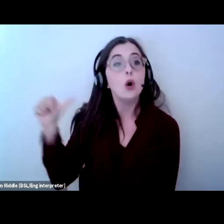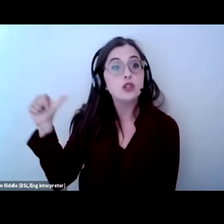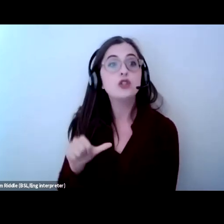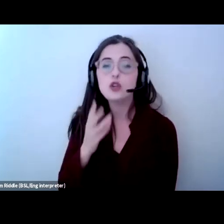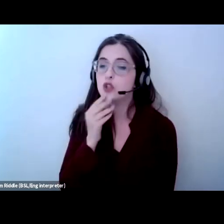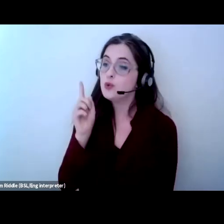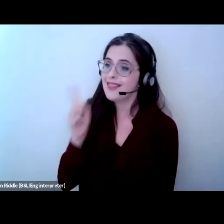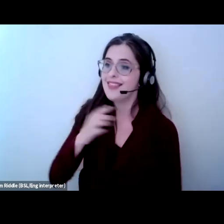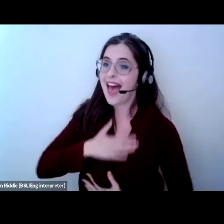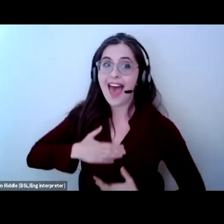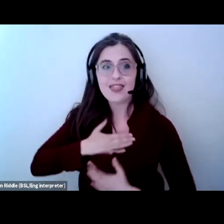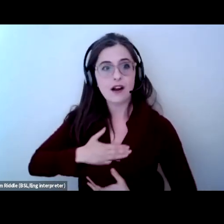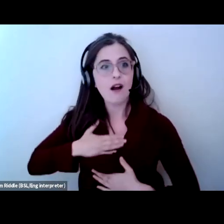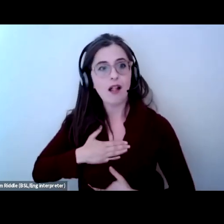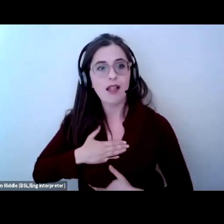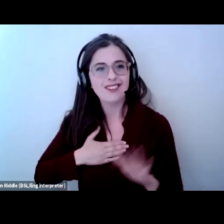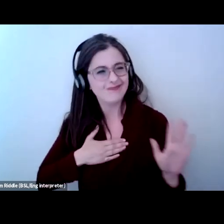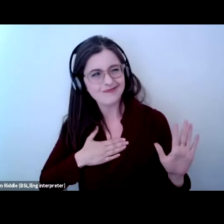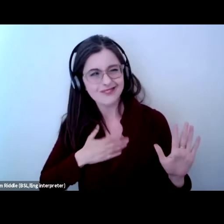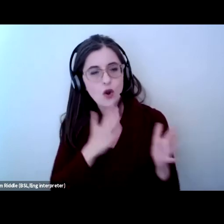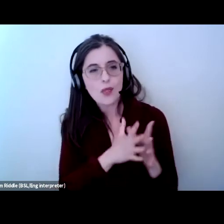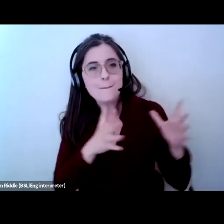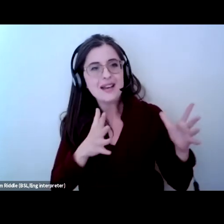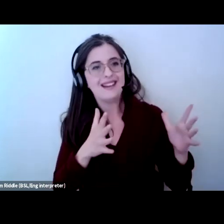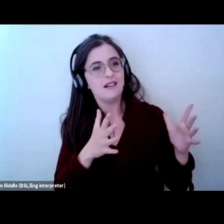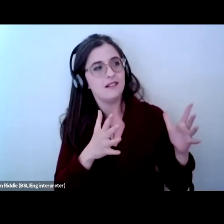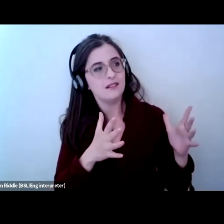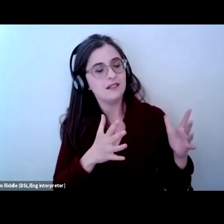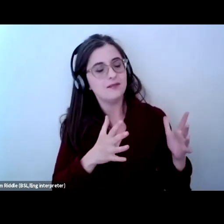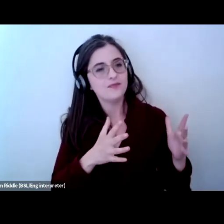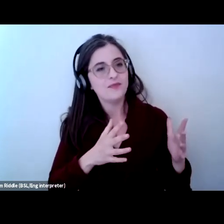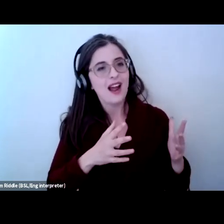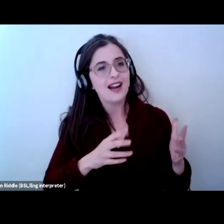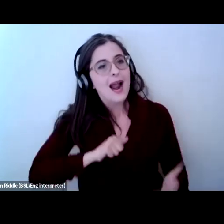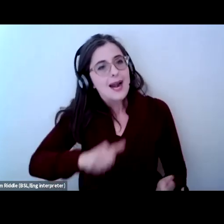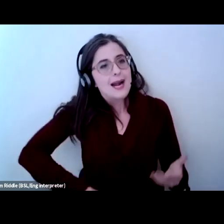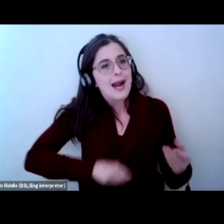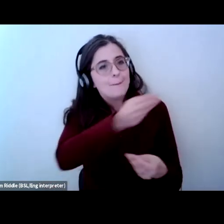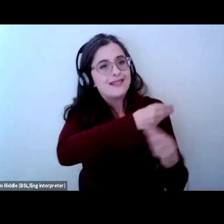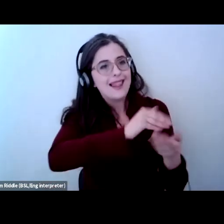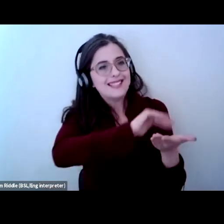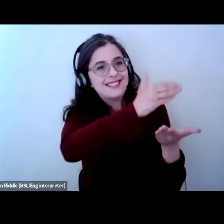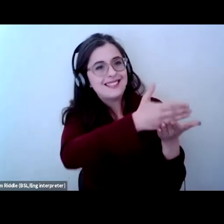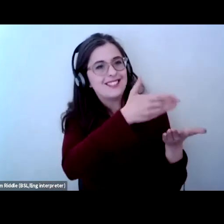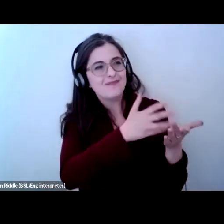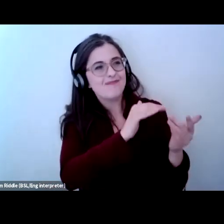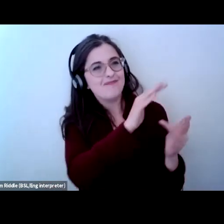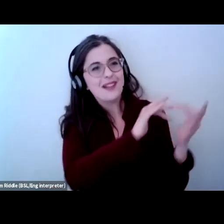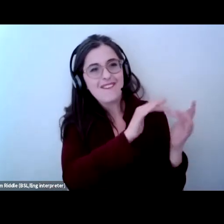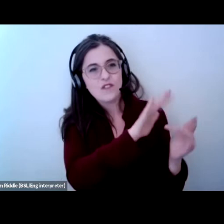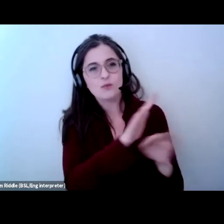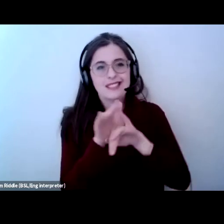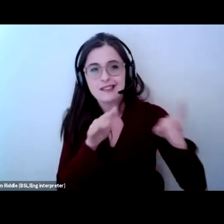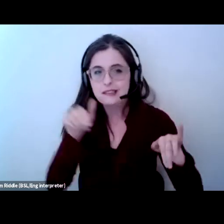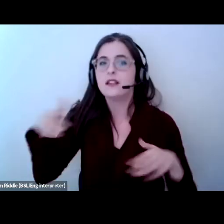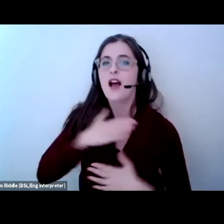ethical than the big platform, the big capitalist platforms. There's a big need for